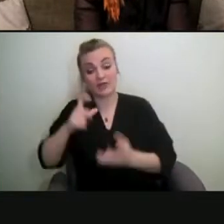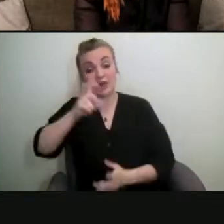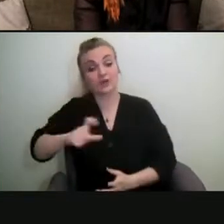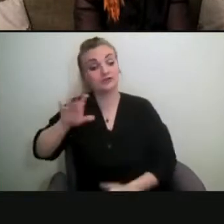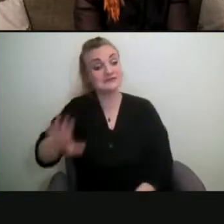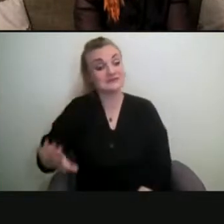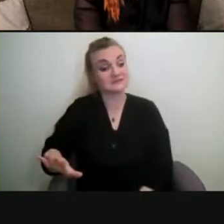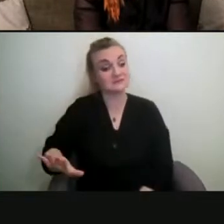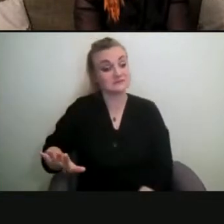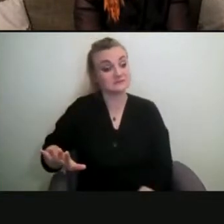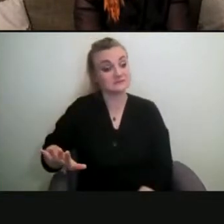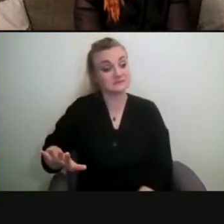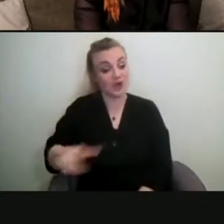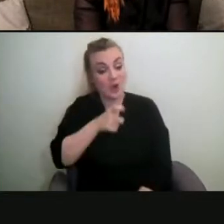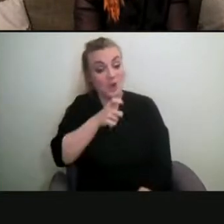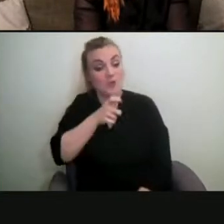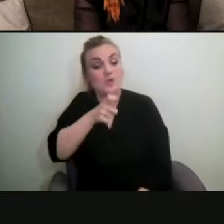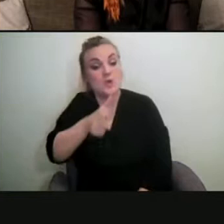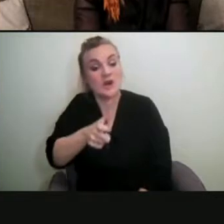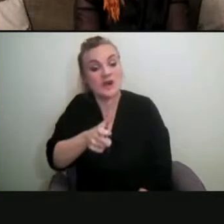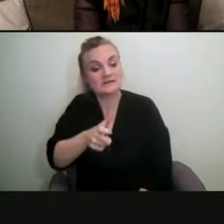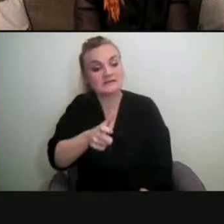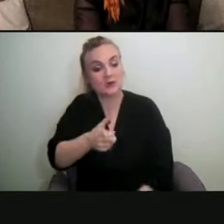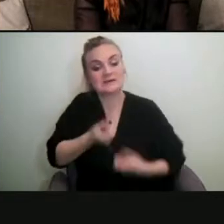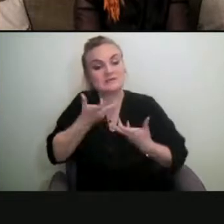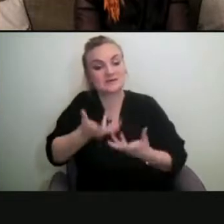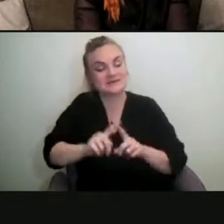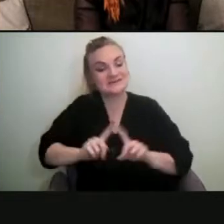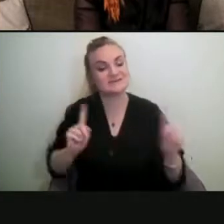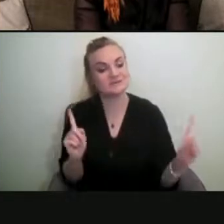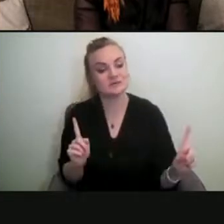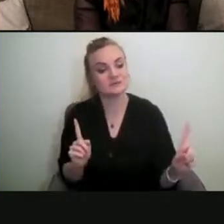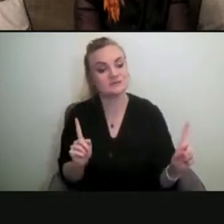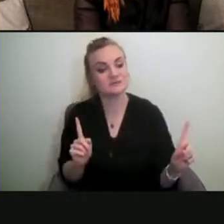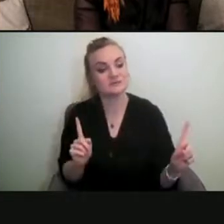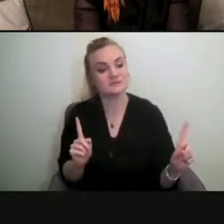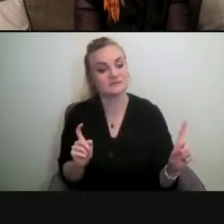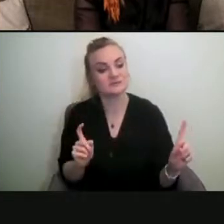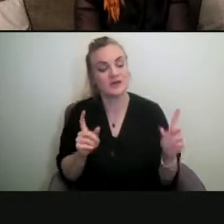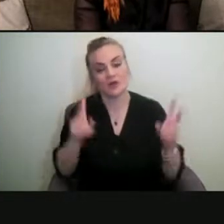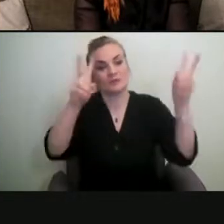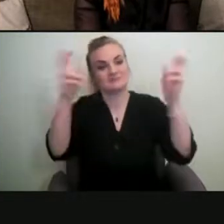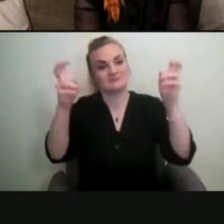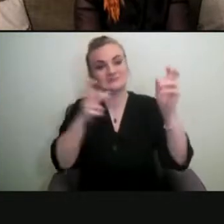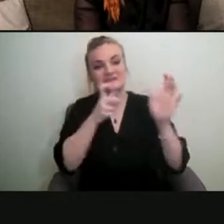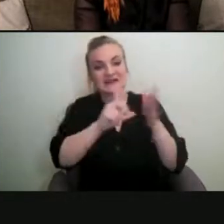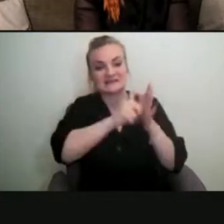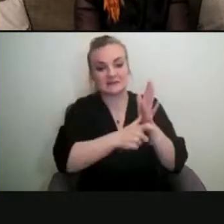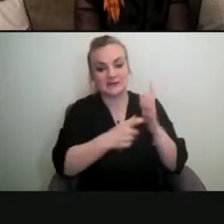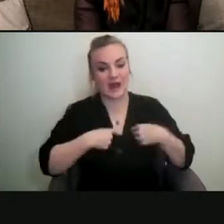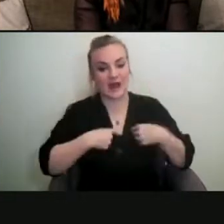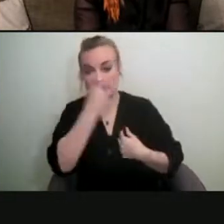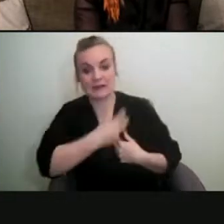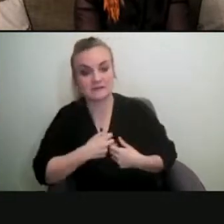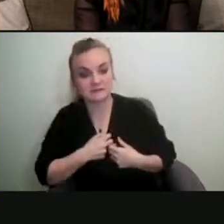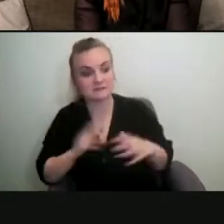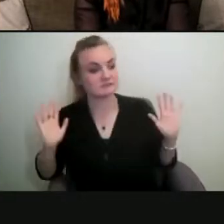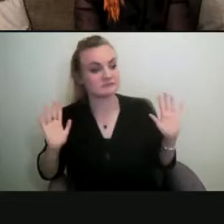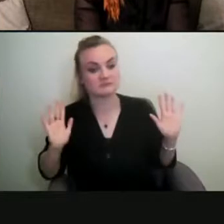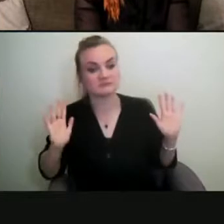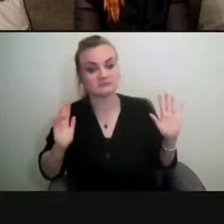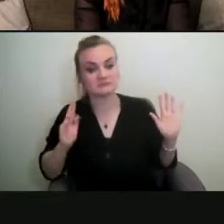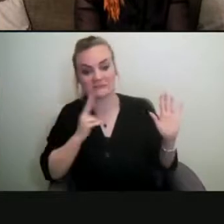different words, different expression, the disability. For example, if I am blind, I am blind. But